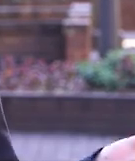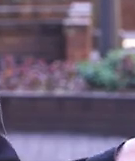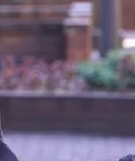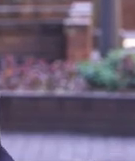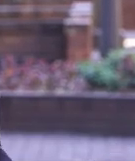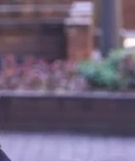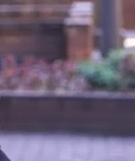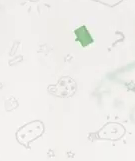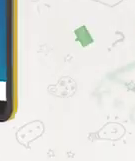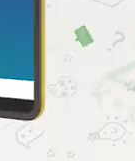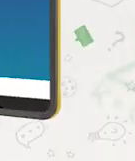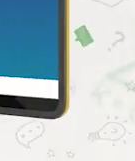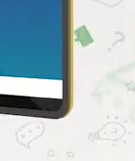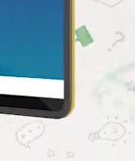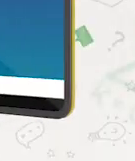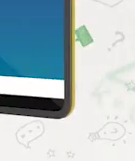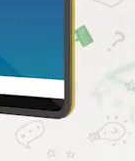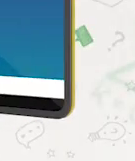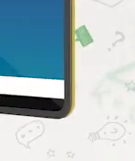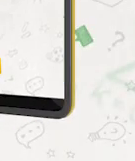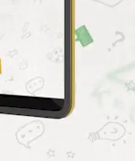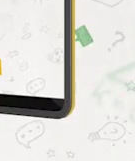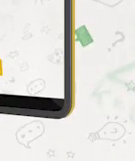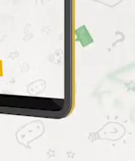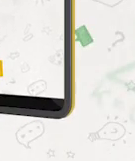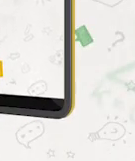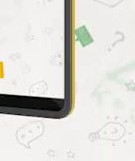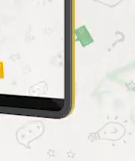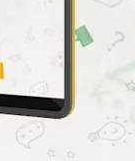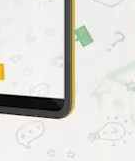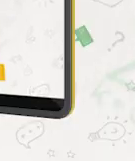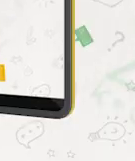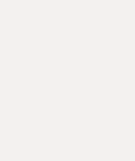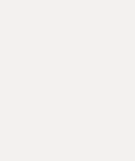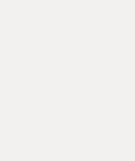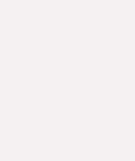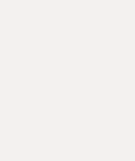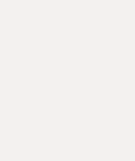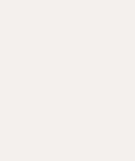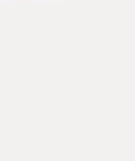to a brighter future. So sign up to Siyavula today and join the competition.